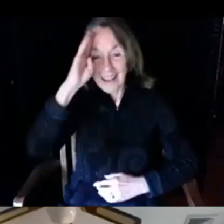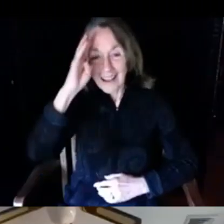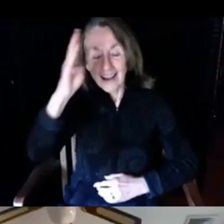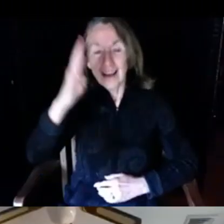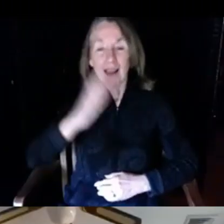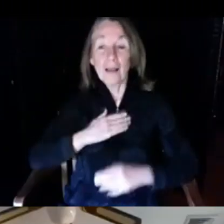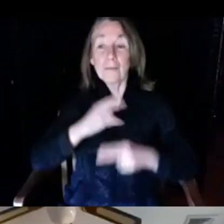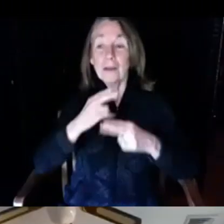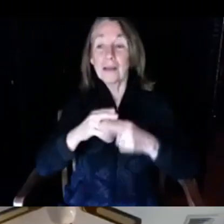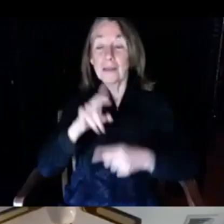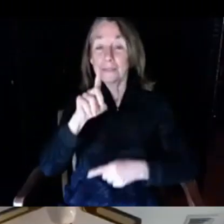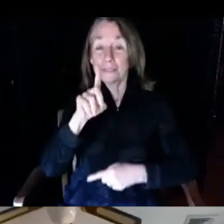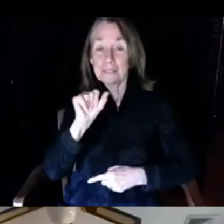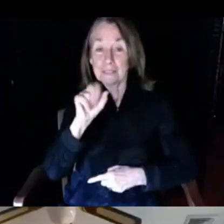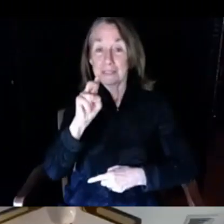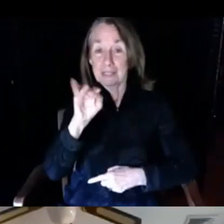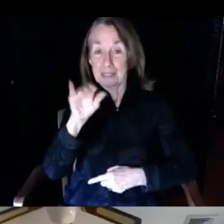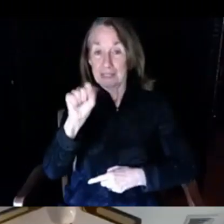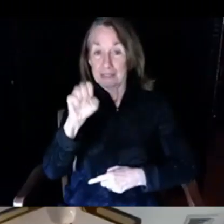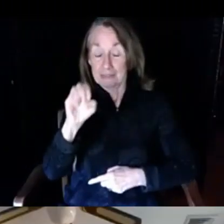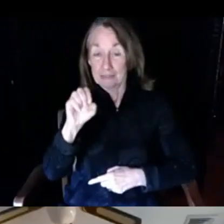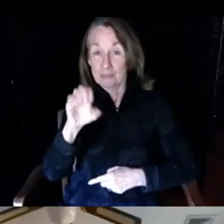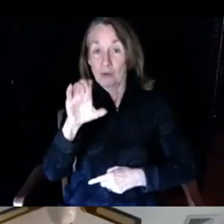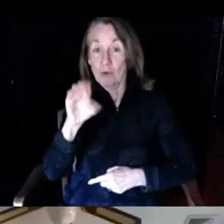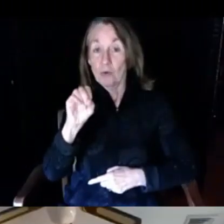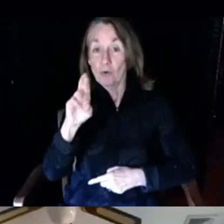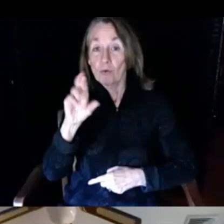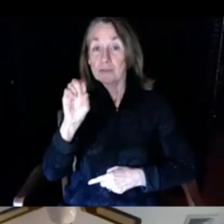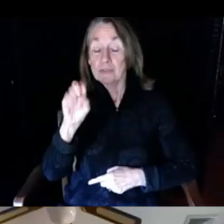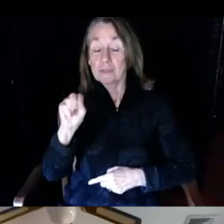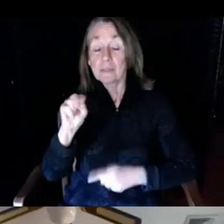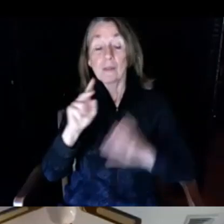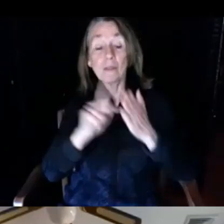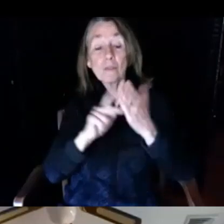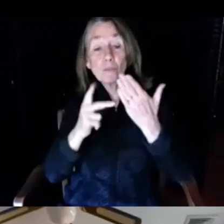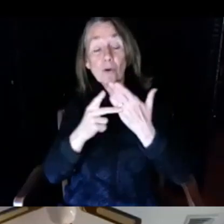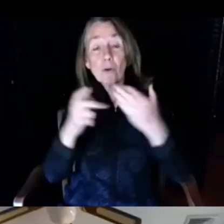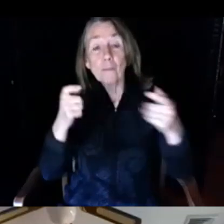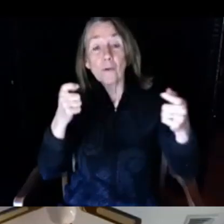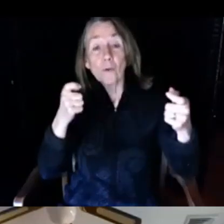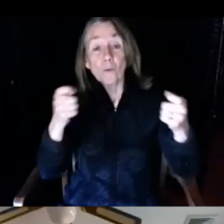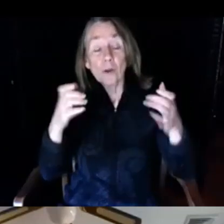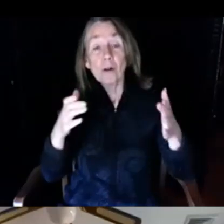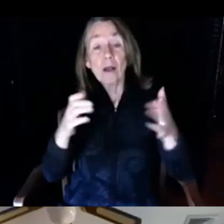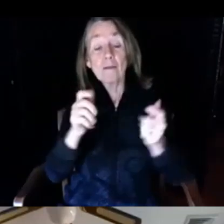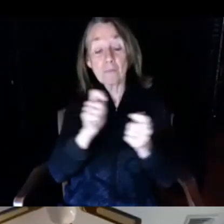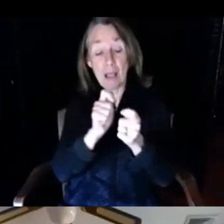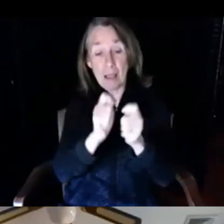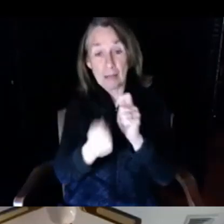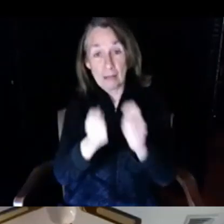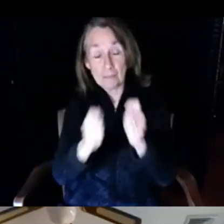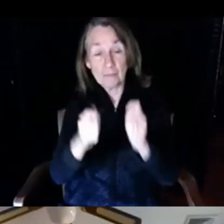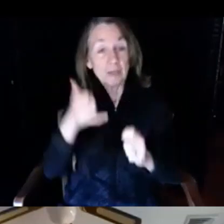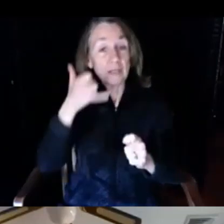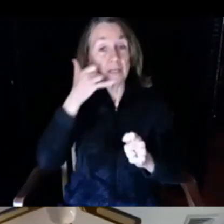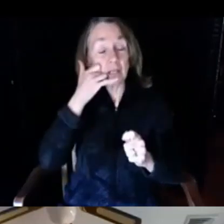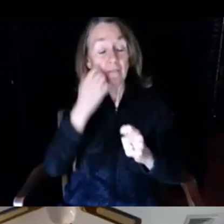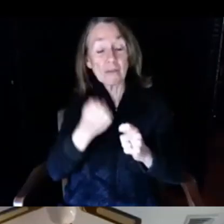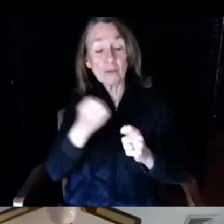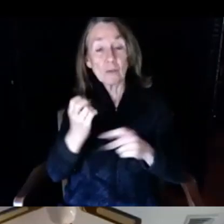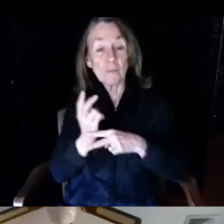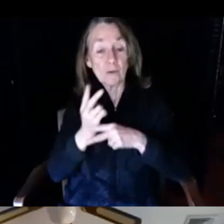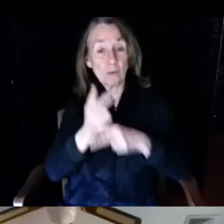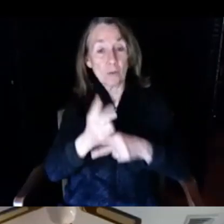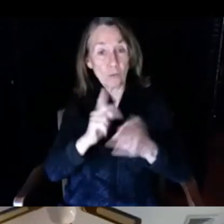Is Denise Corson. I'm the program coordinator of the Adaptive Telephone Equipment Loan Program. We were created by